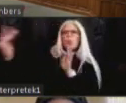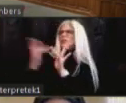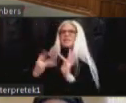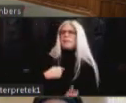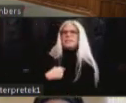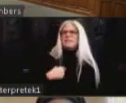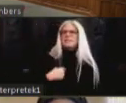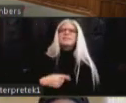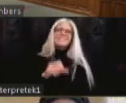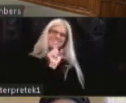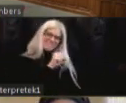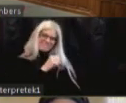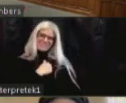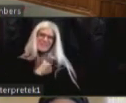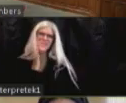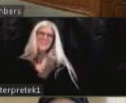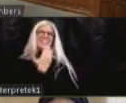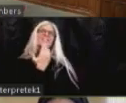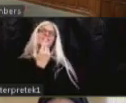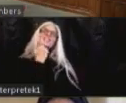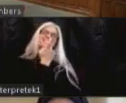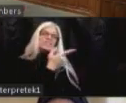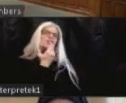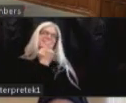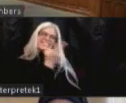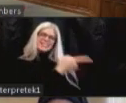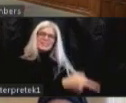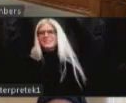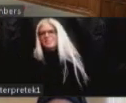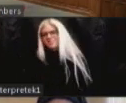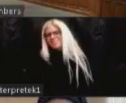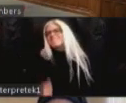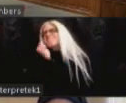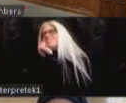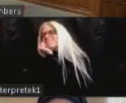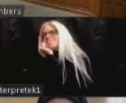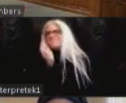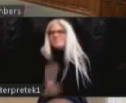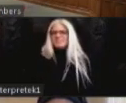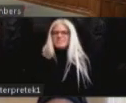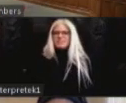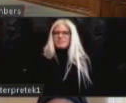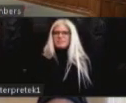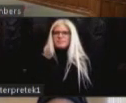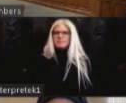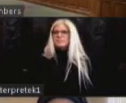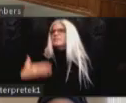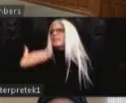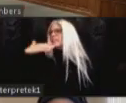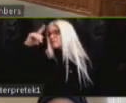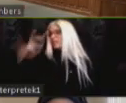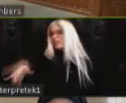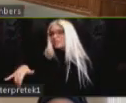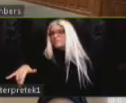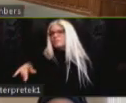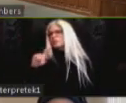It's so good to see you, Deborah. Thank you so much. All right, thanks for that offer, Ms. Bowie. That's encouraging to hear. Okay,